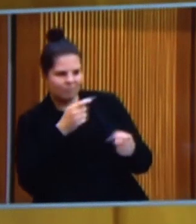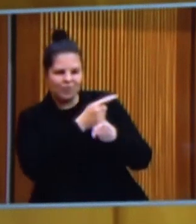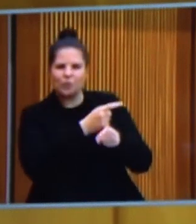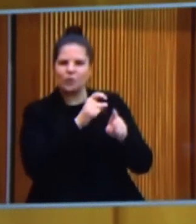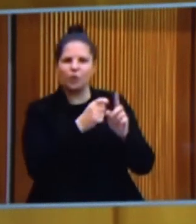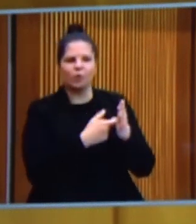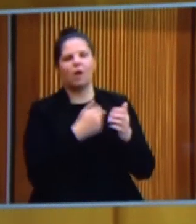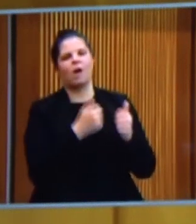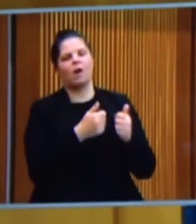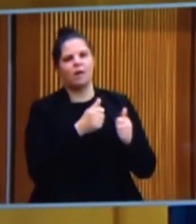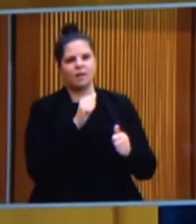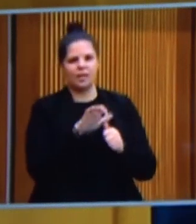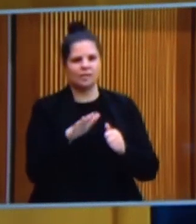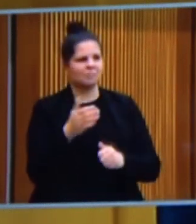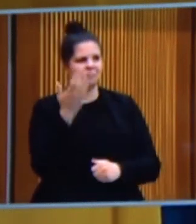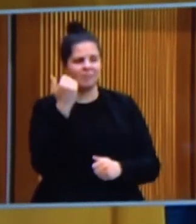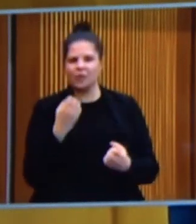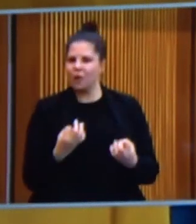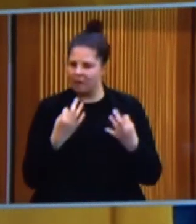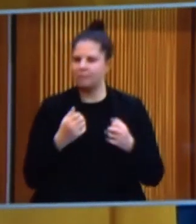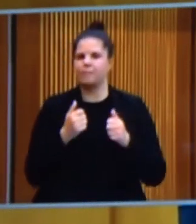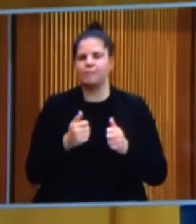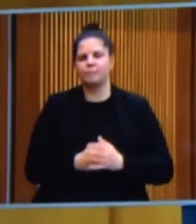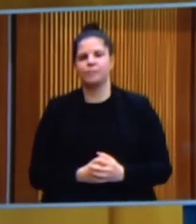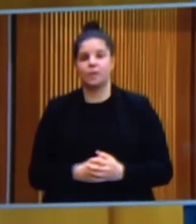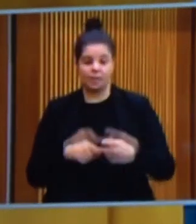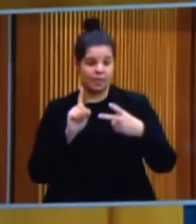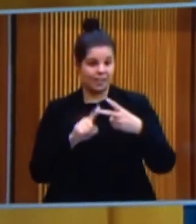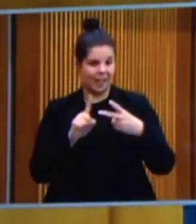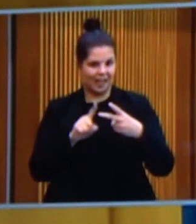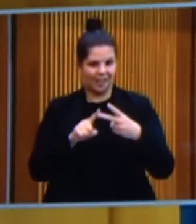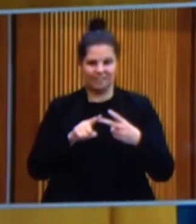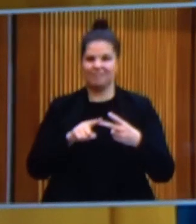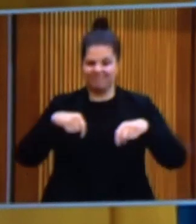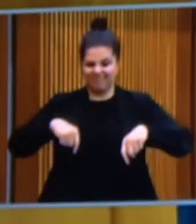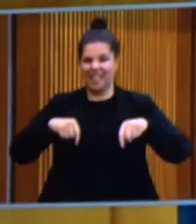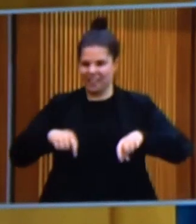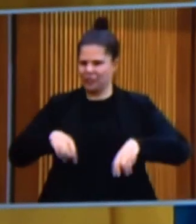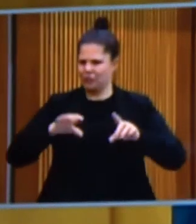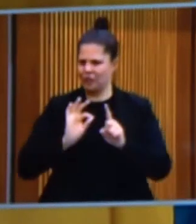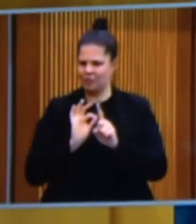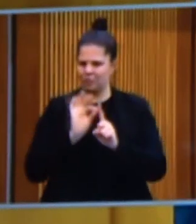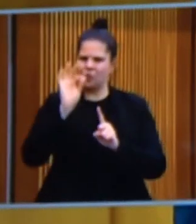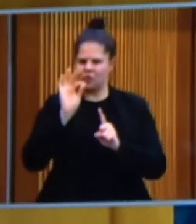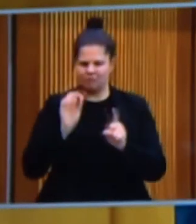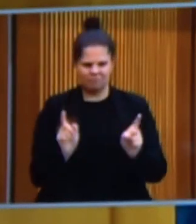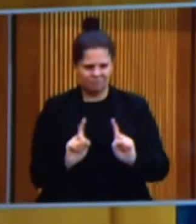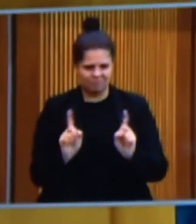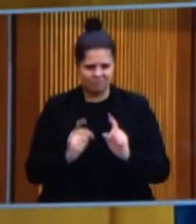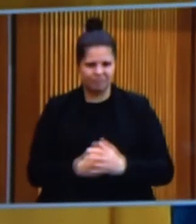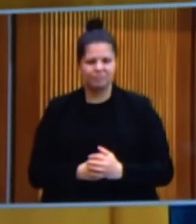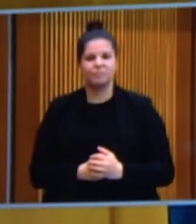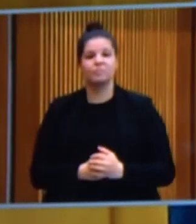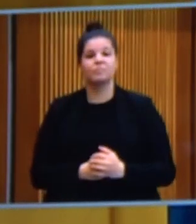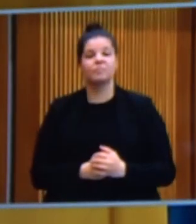second great element in the reconstruction of the Australian medical system is reconstructing the